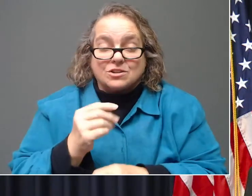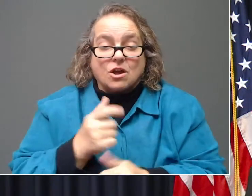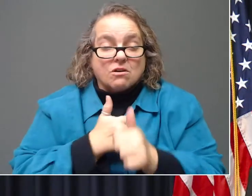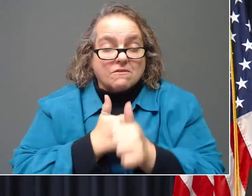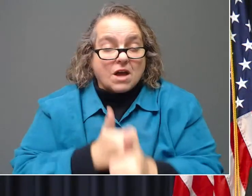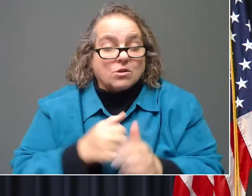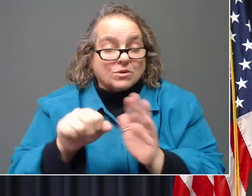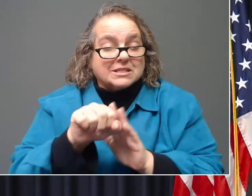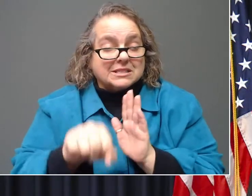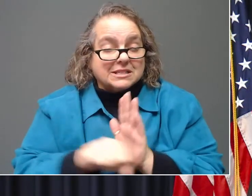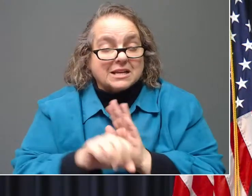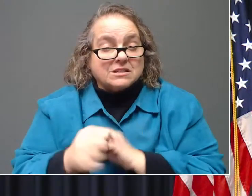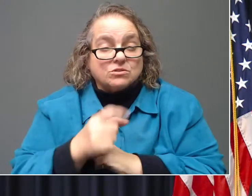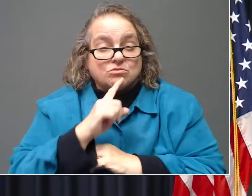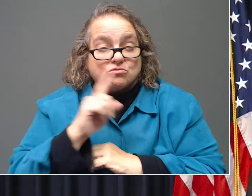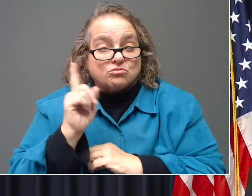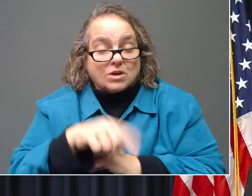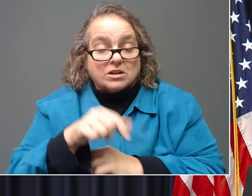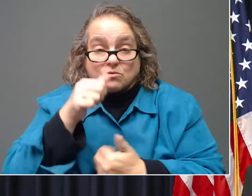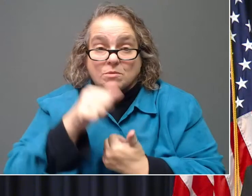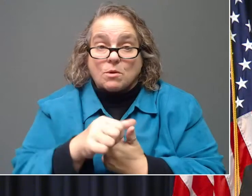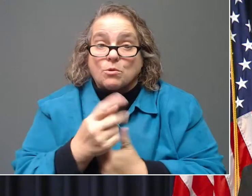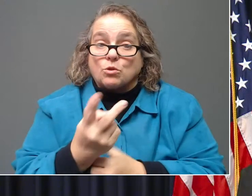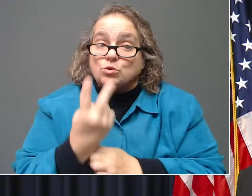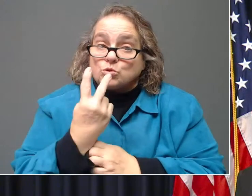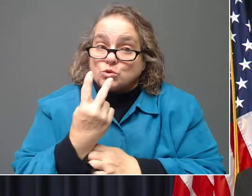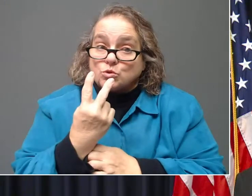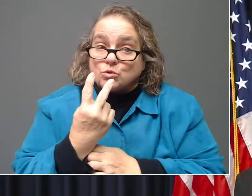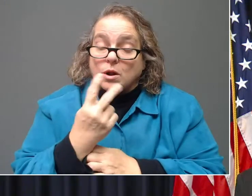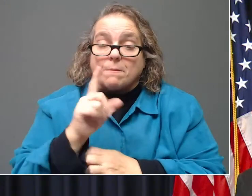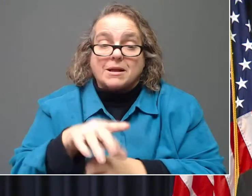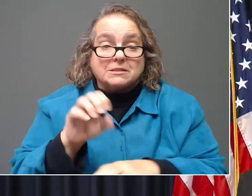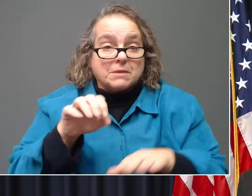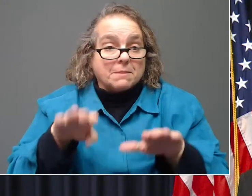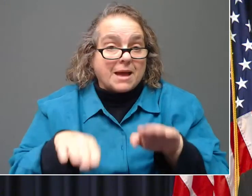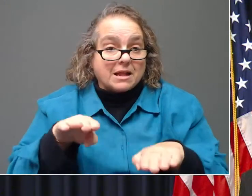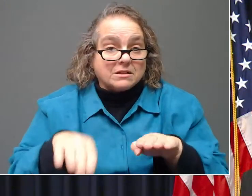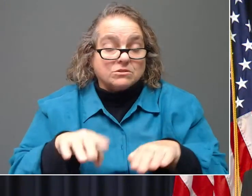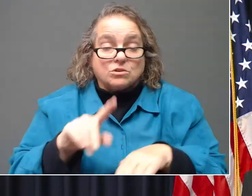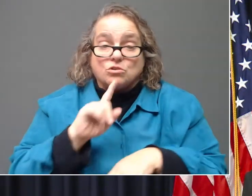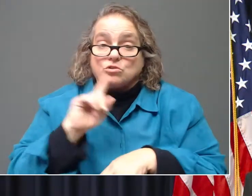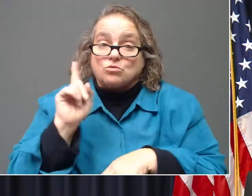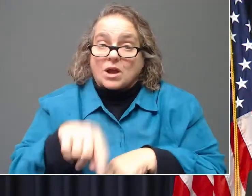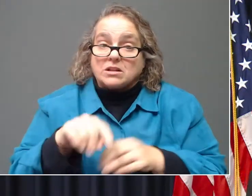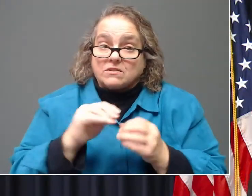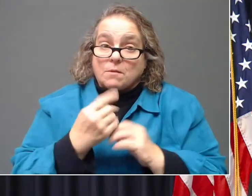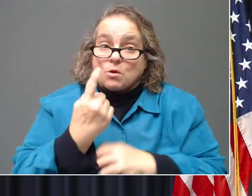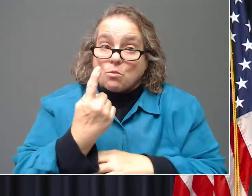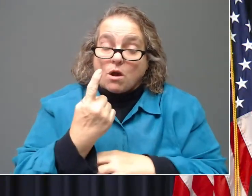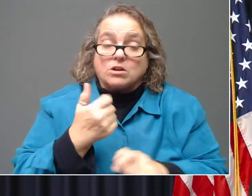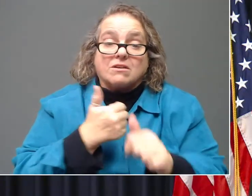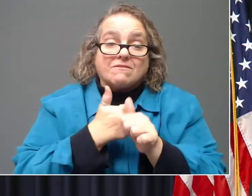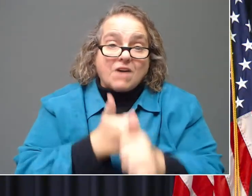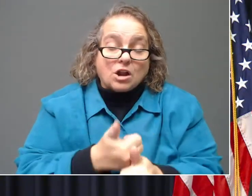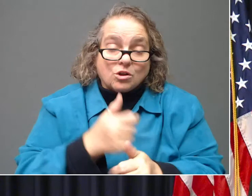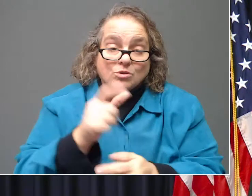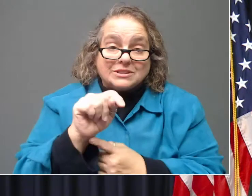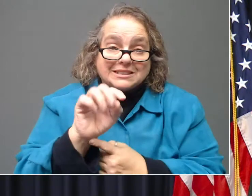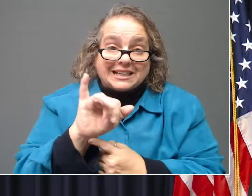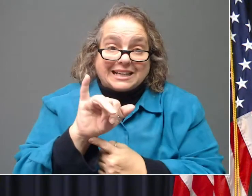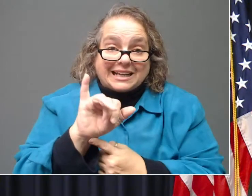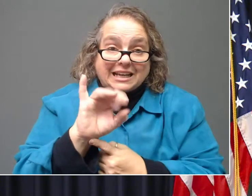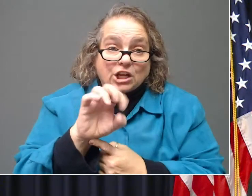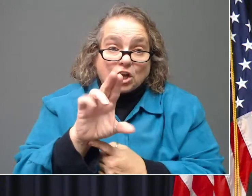And remember, there are 2, and they have to be balanced. Directive number 1, try to follow the tiering, 1A, 1B,